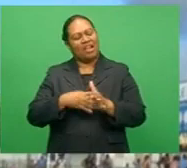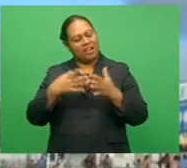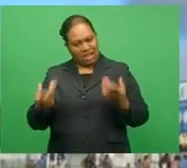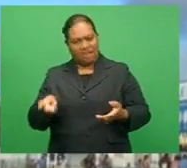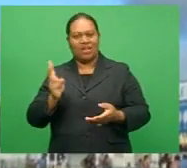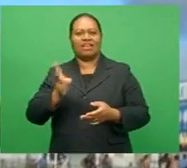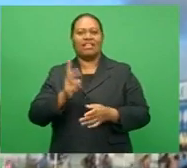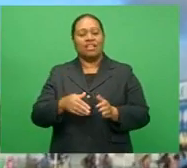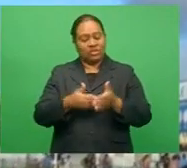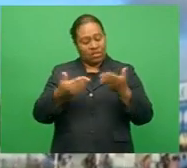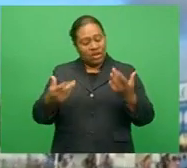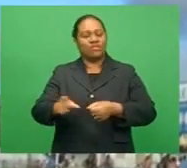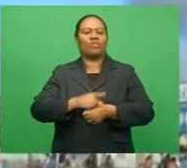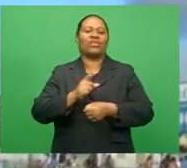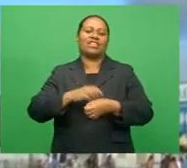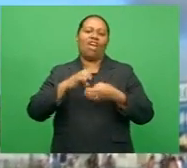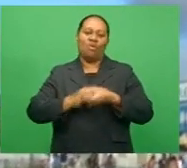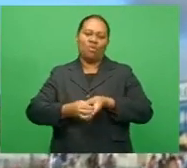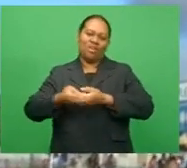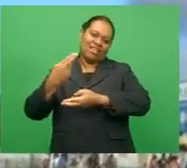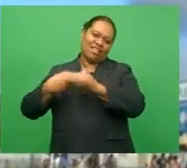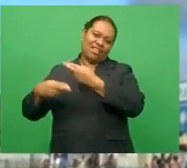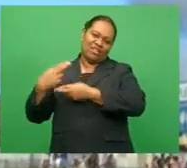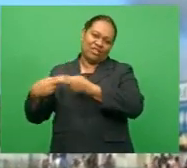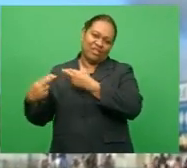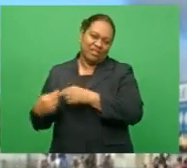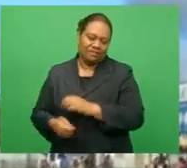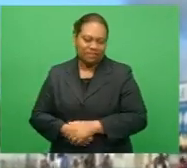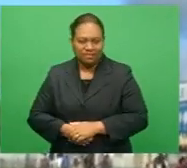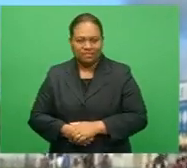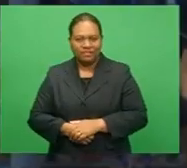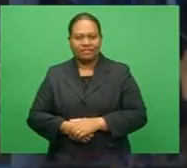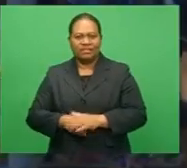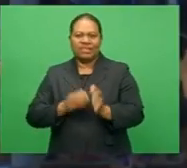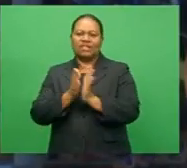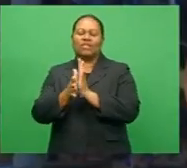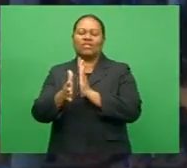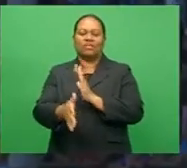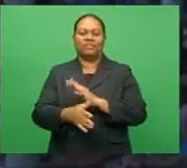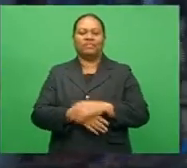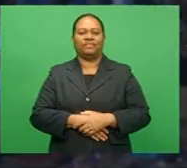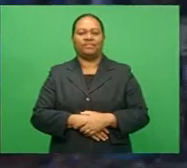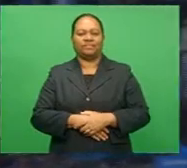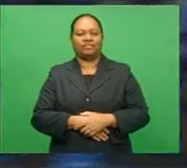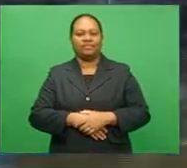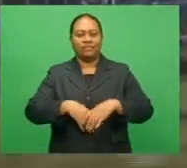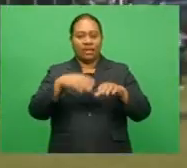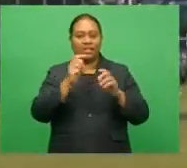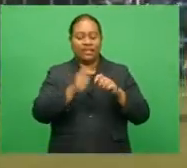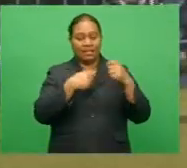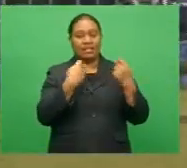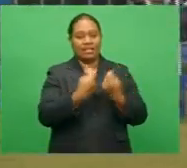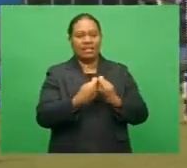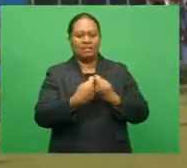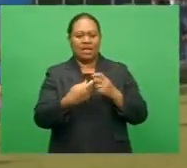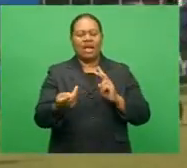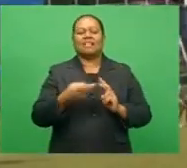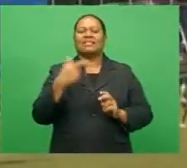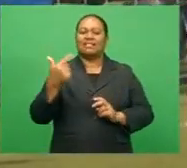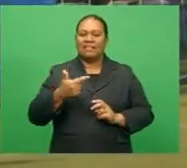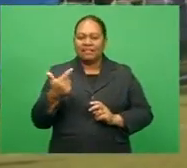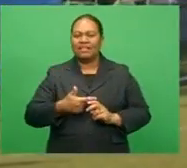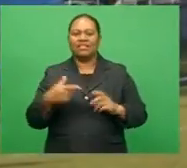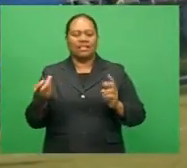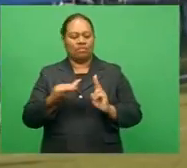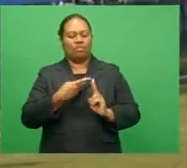own history, their own legacy, and to go hard. They went all the way to the 80-minute. Both teams were tied at 17-all at full-time,